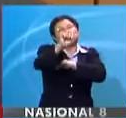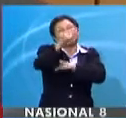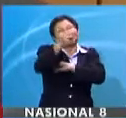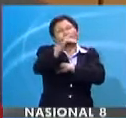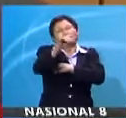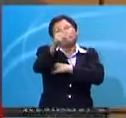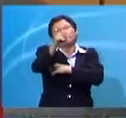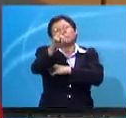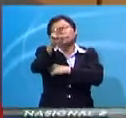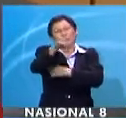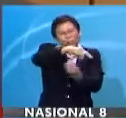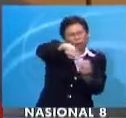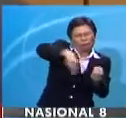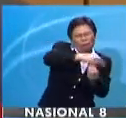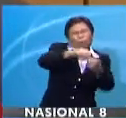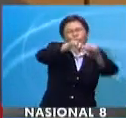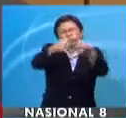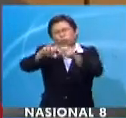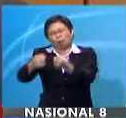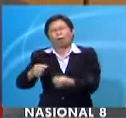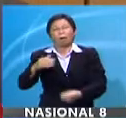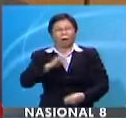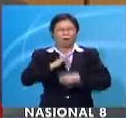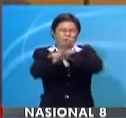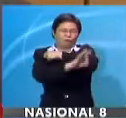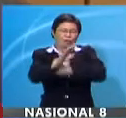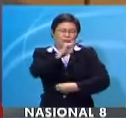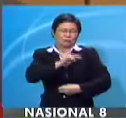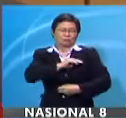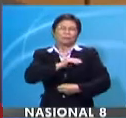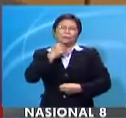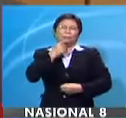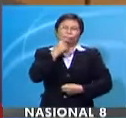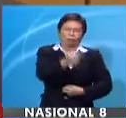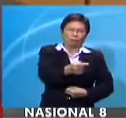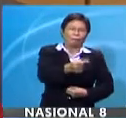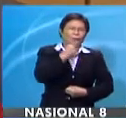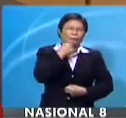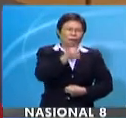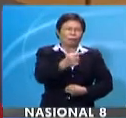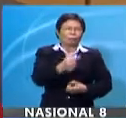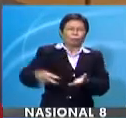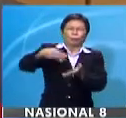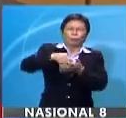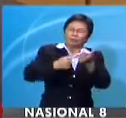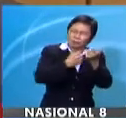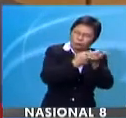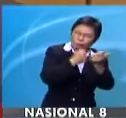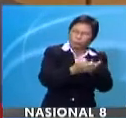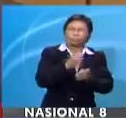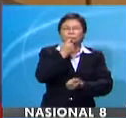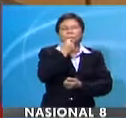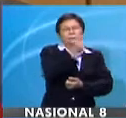areas. The ASEAN foreign ministers express our solidarity at this trying time, and we stand ready to extend